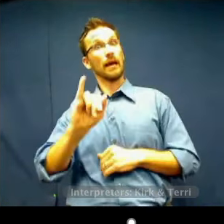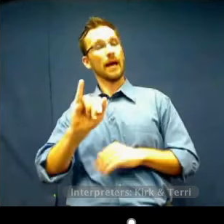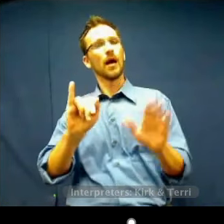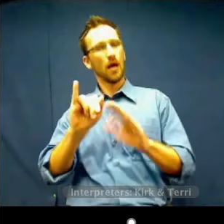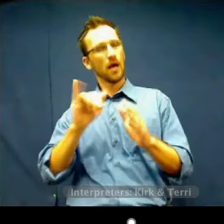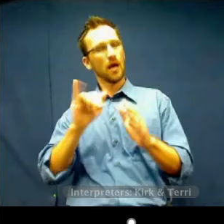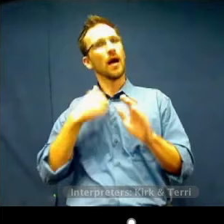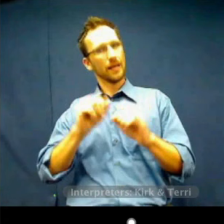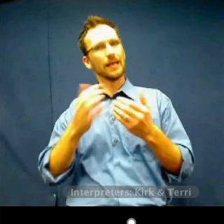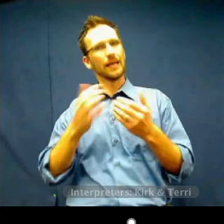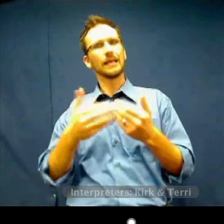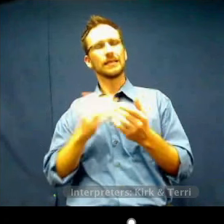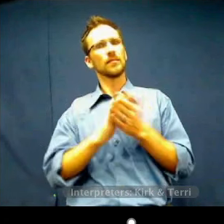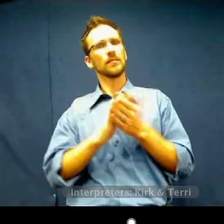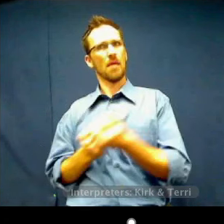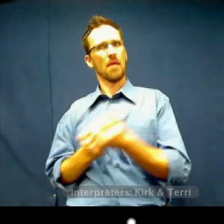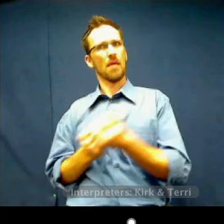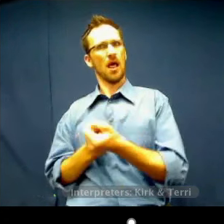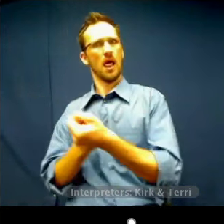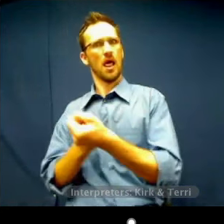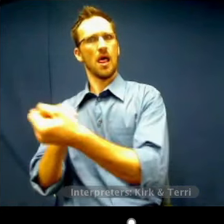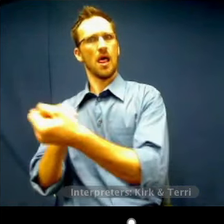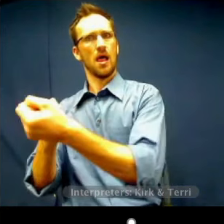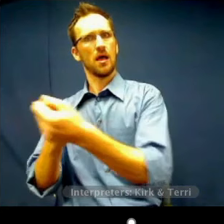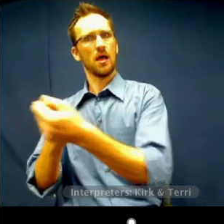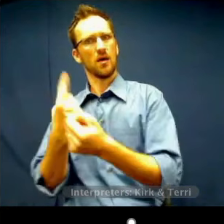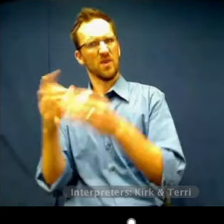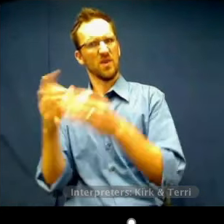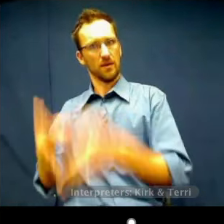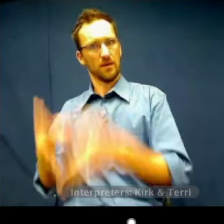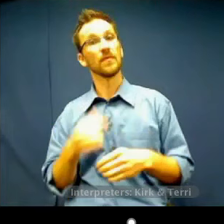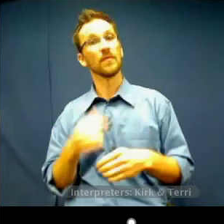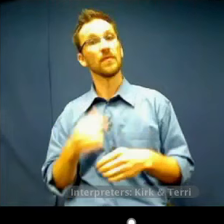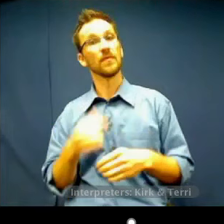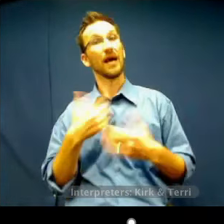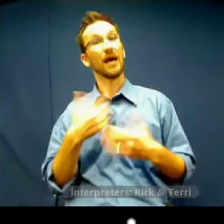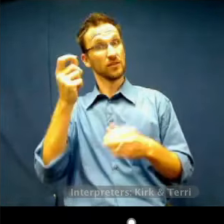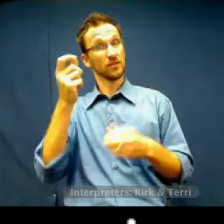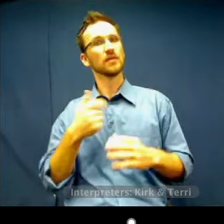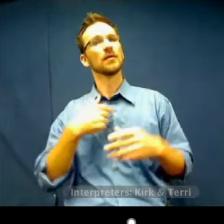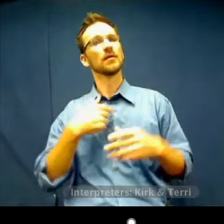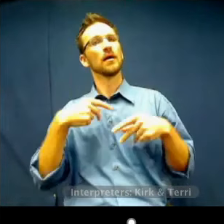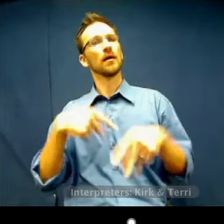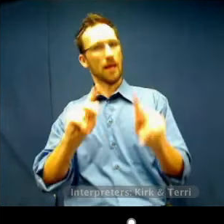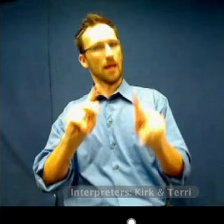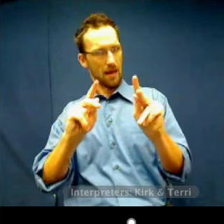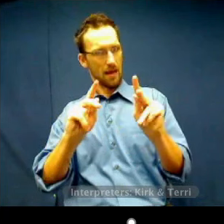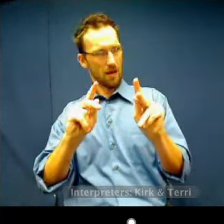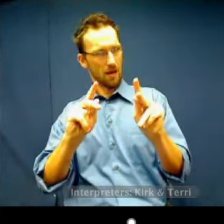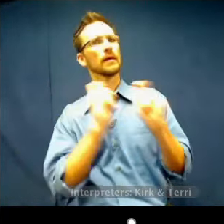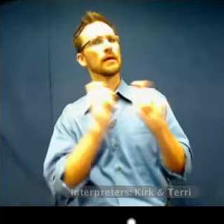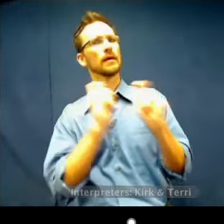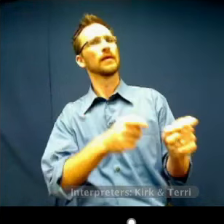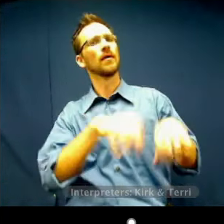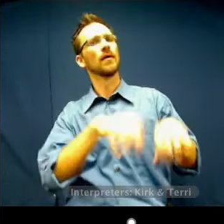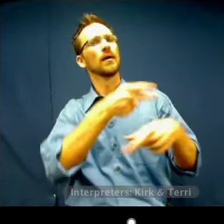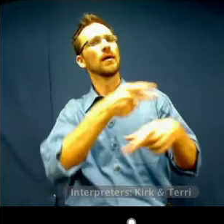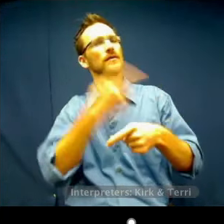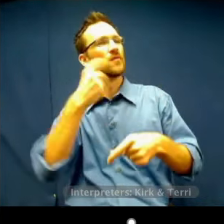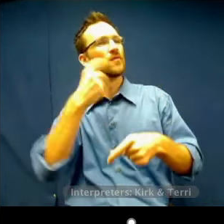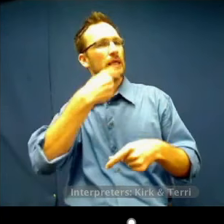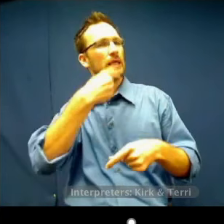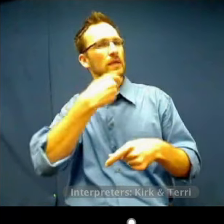I've seen a judge grant custody to a hearing spouse over the death spouse because the judge felt that the death